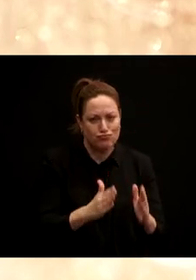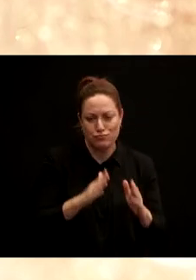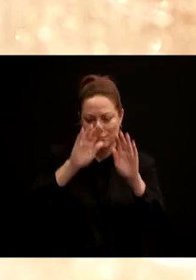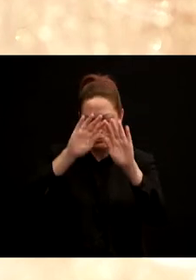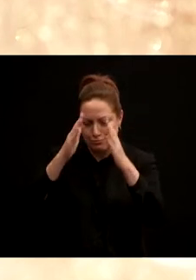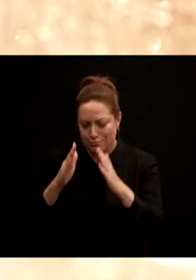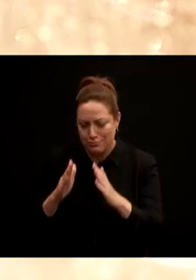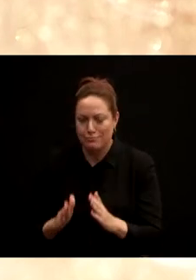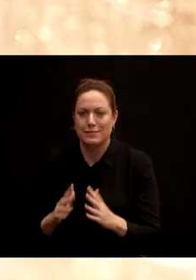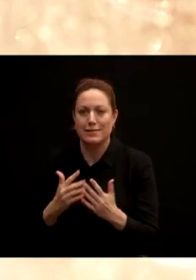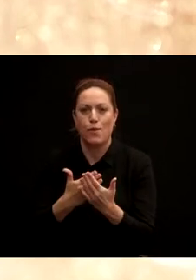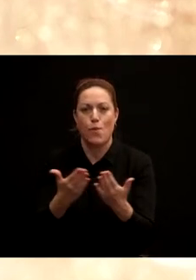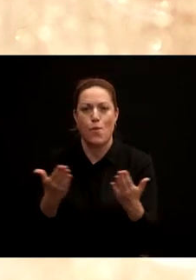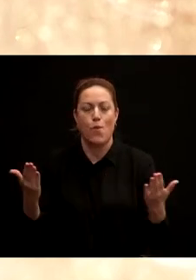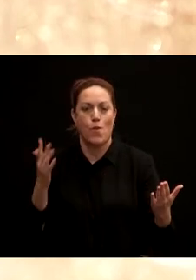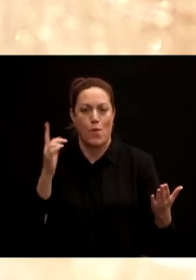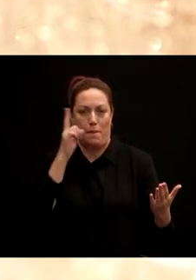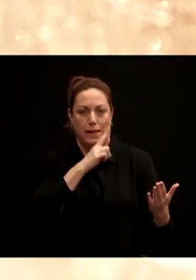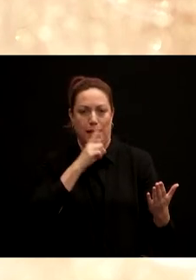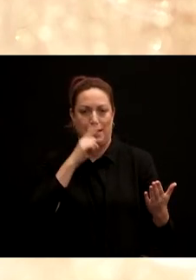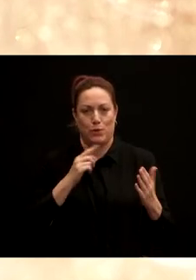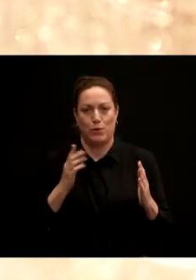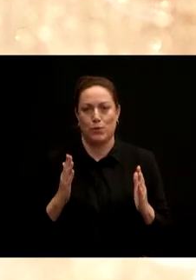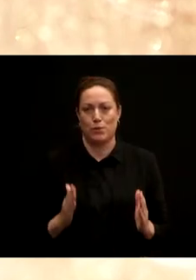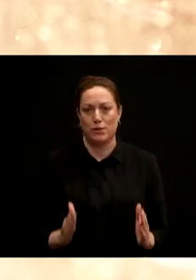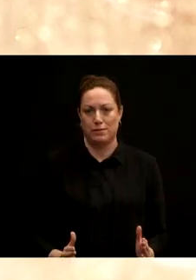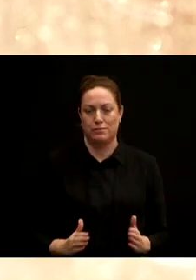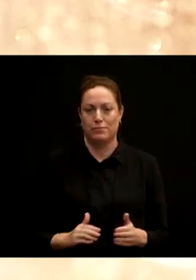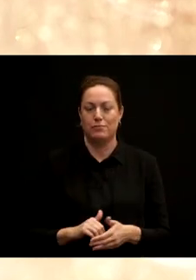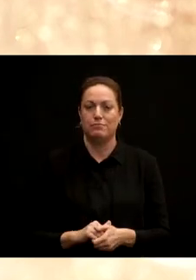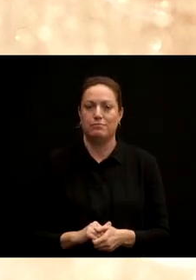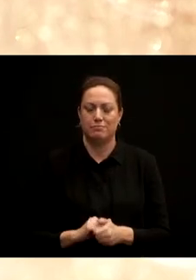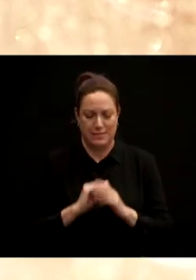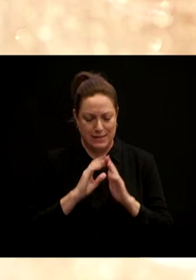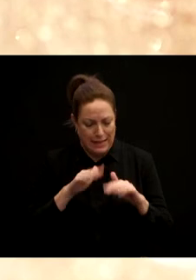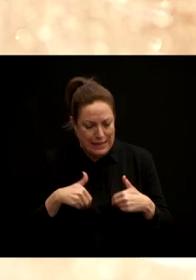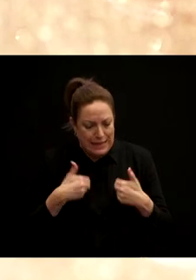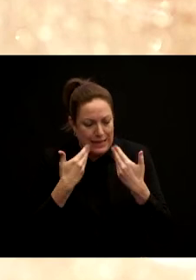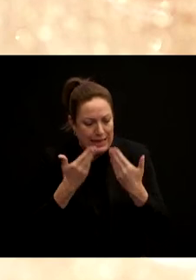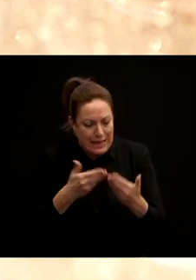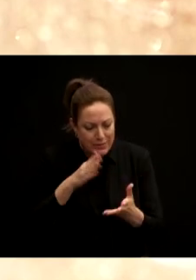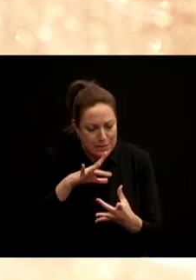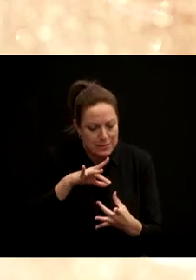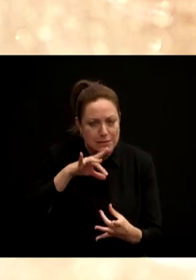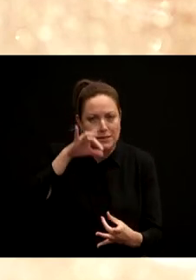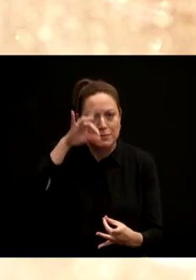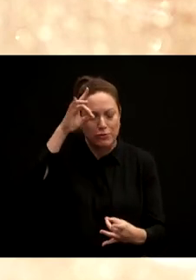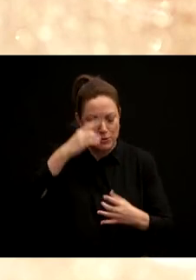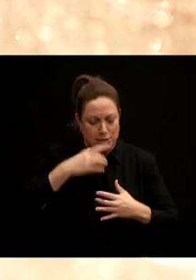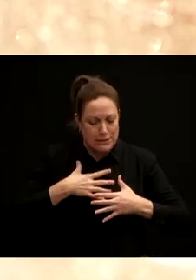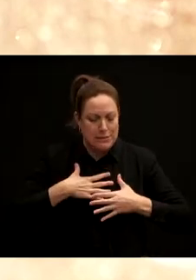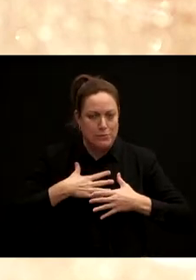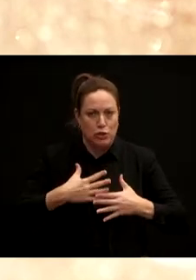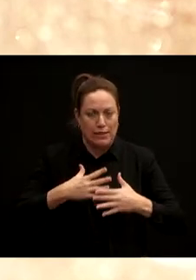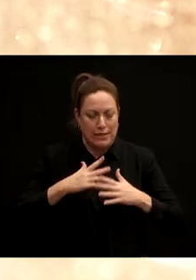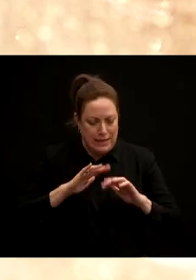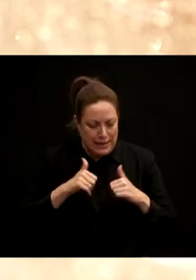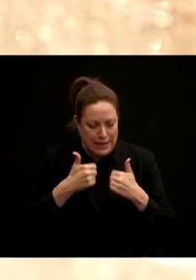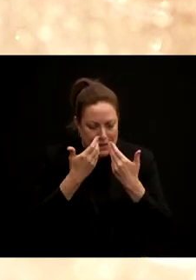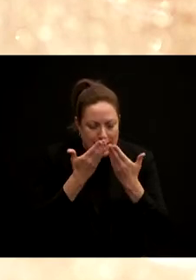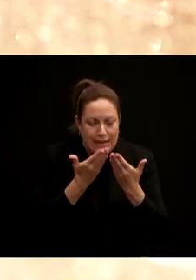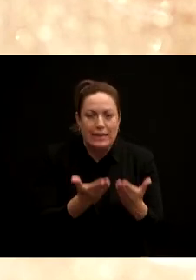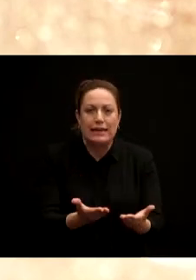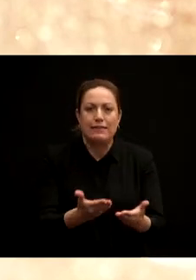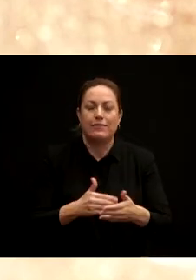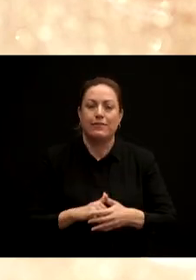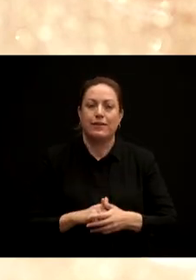crevice into the human person, breathing divine spirit and life that animates the